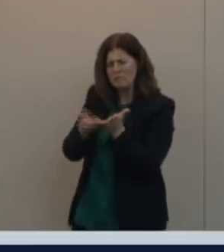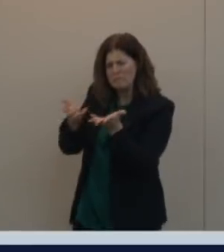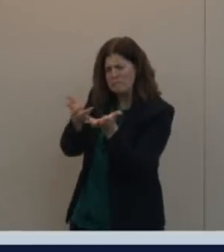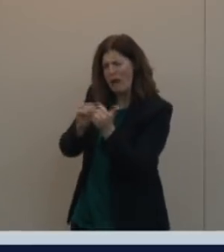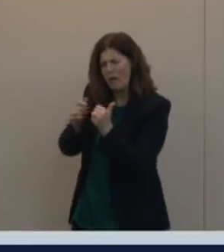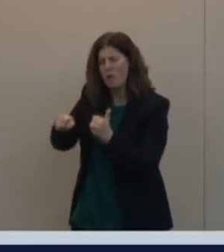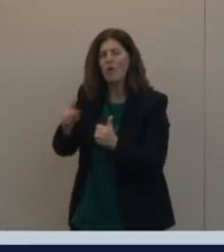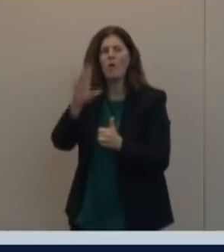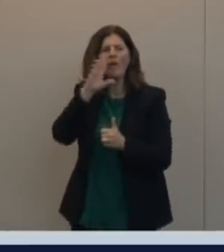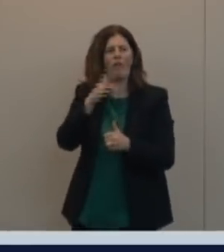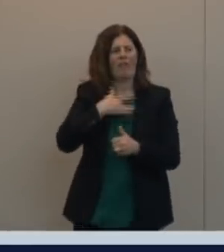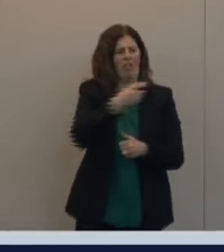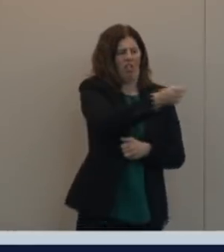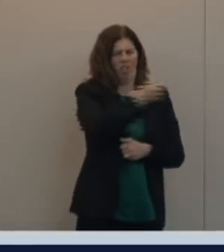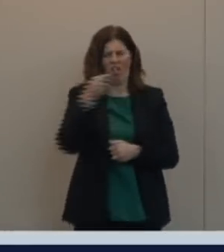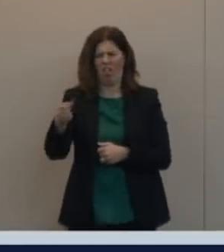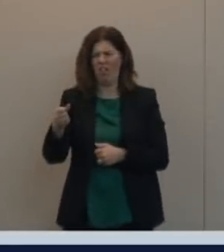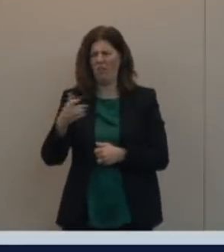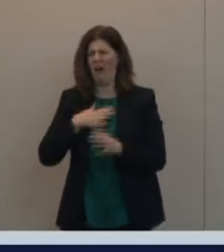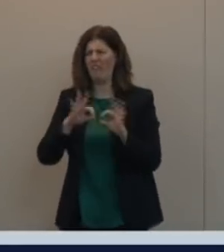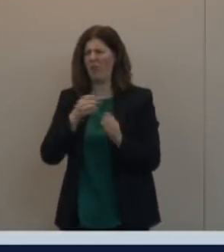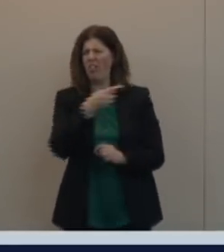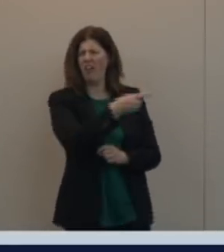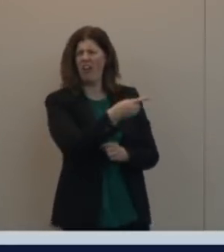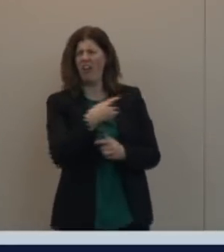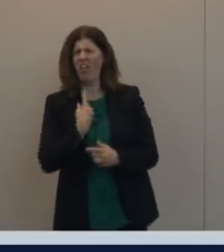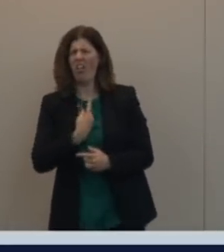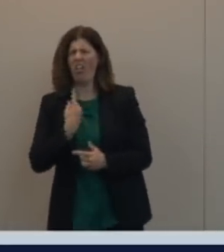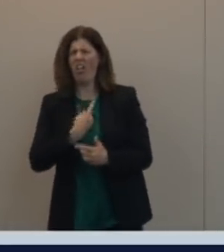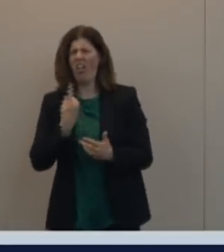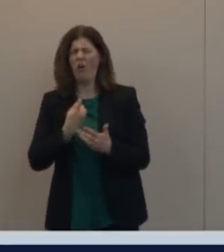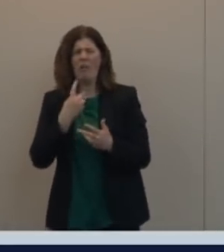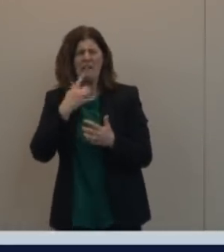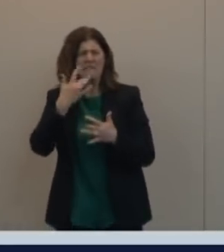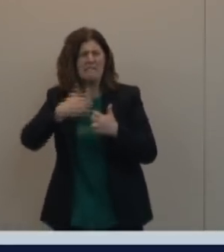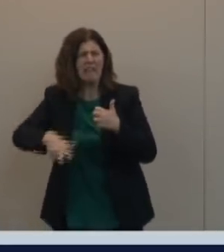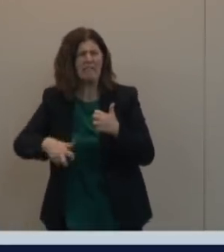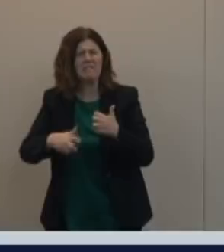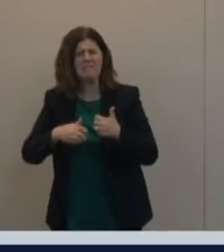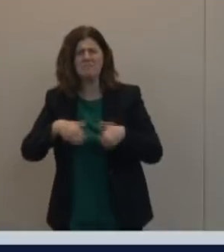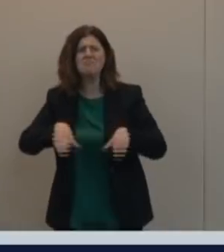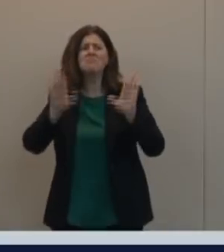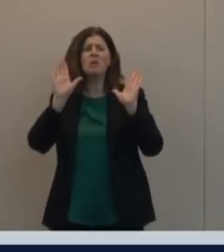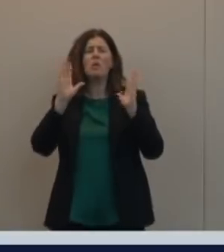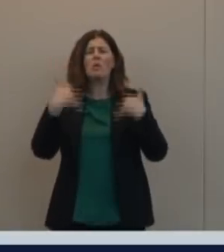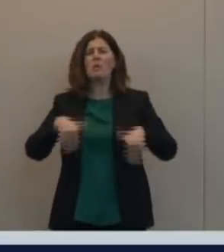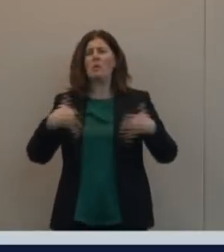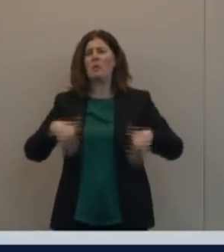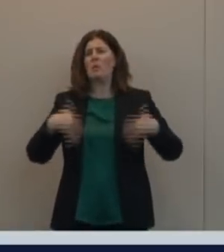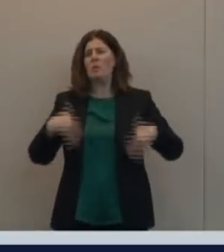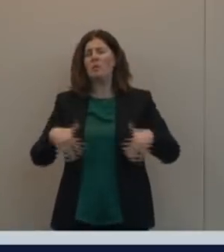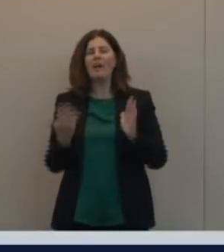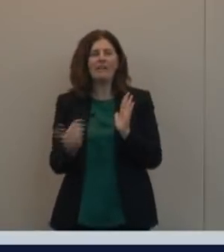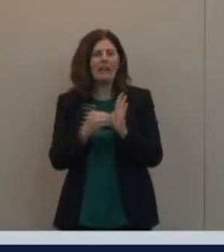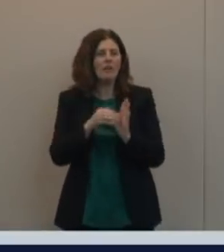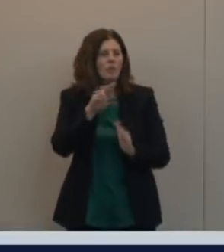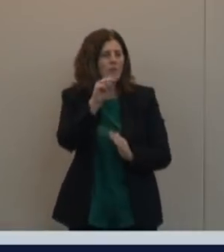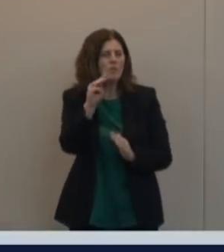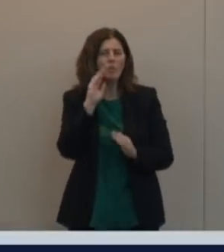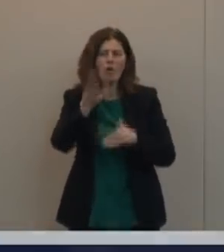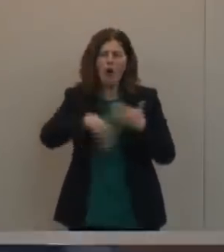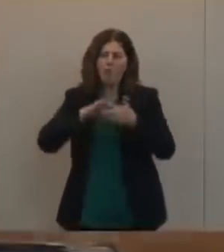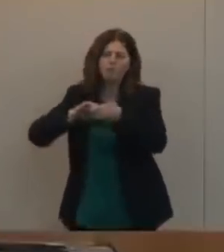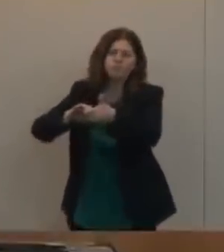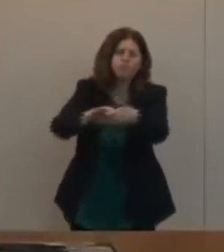being removed and isolated from your family is an incredible hardship and sacrifice. And again, New Mexico, we are all in